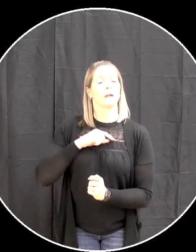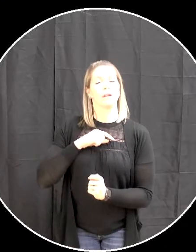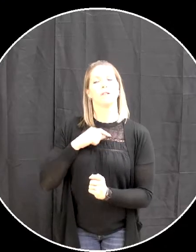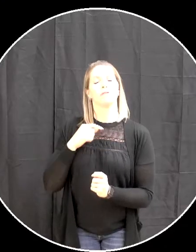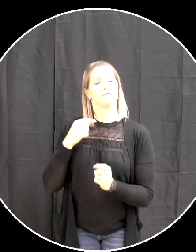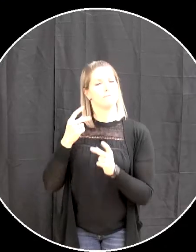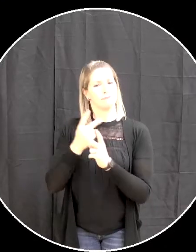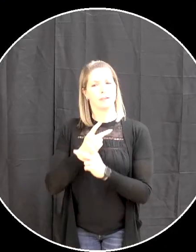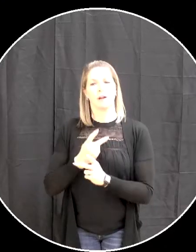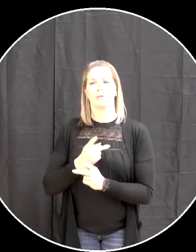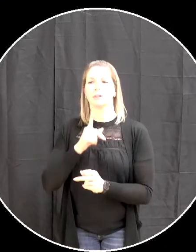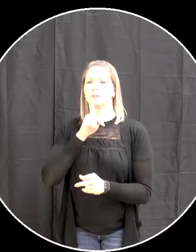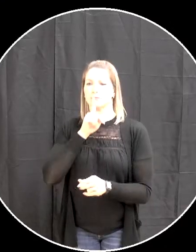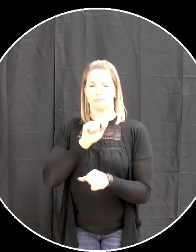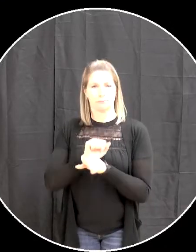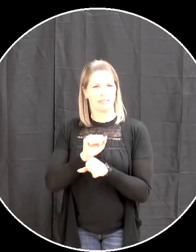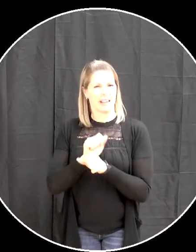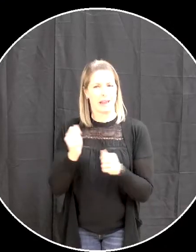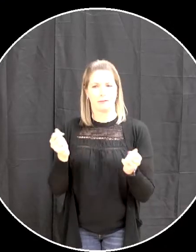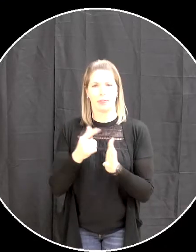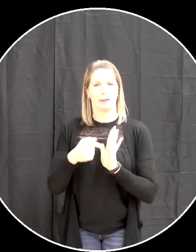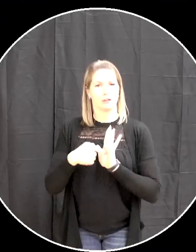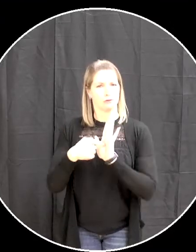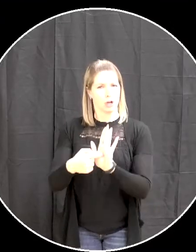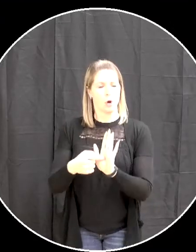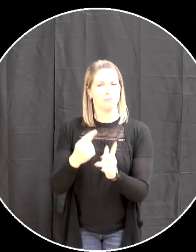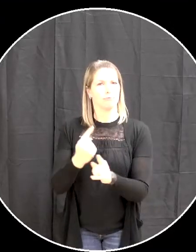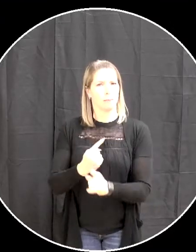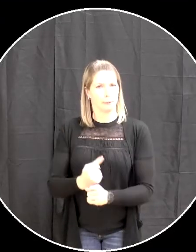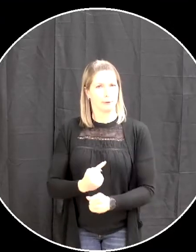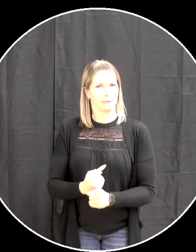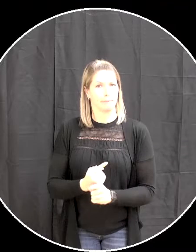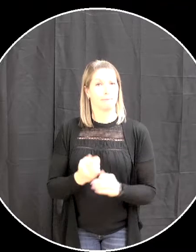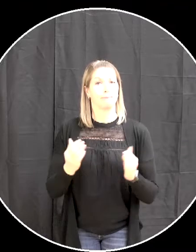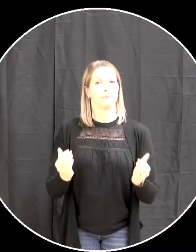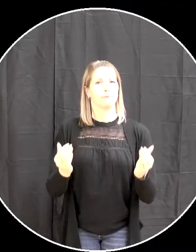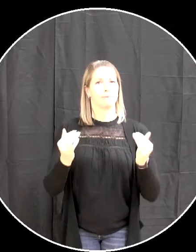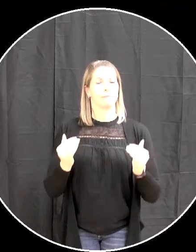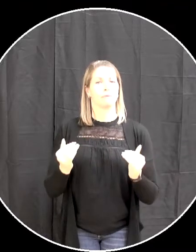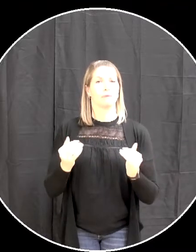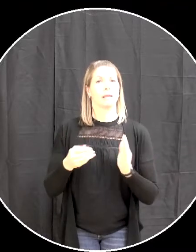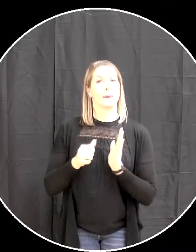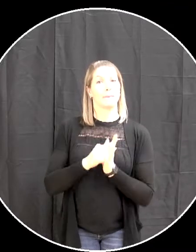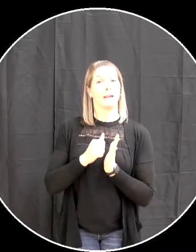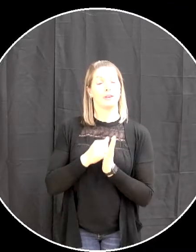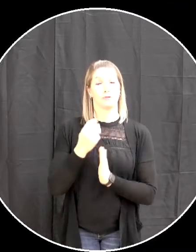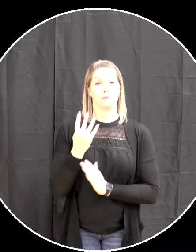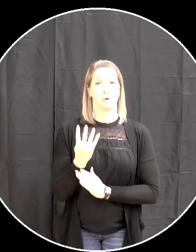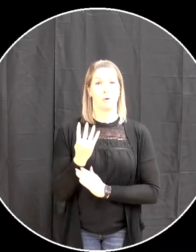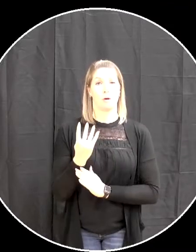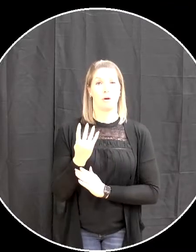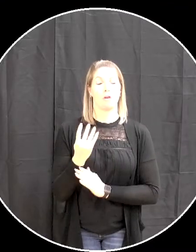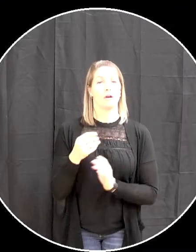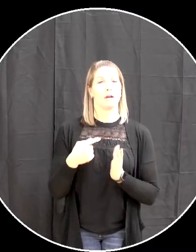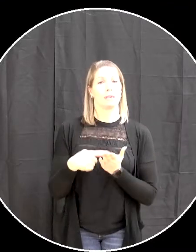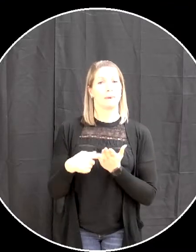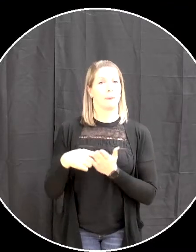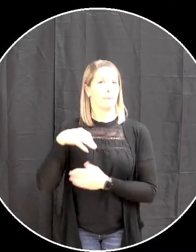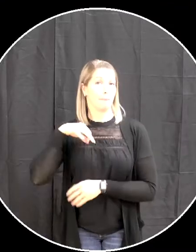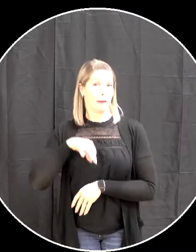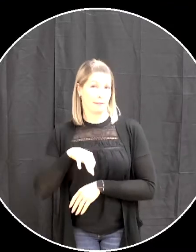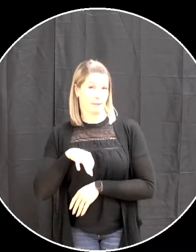all material respects. On page 4, we have the post-employment benefits, which includes the